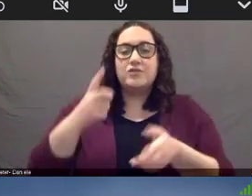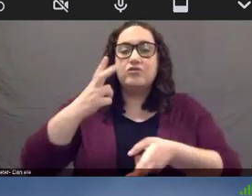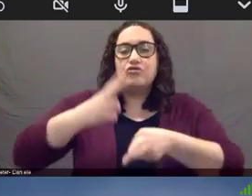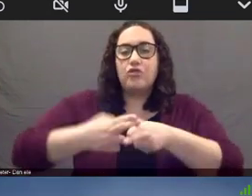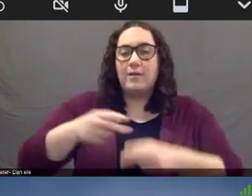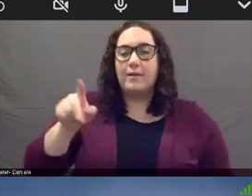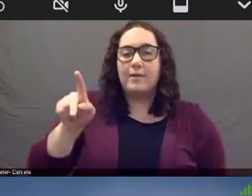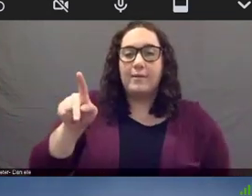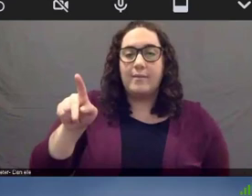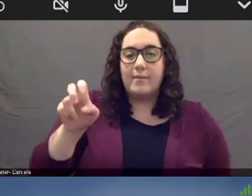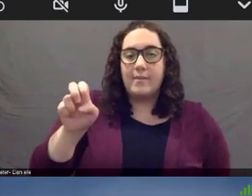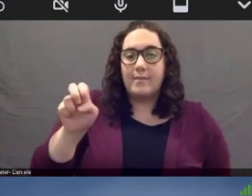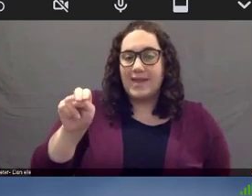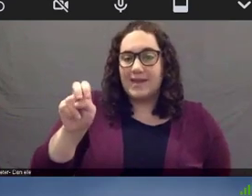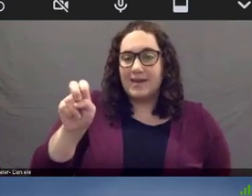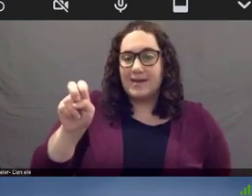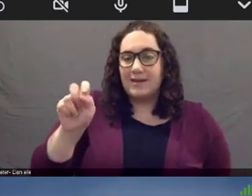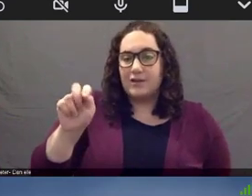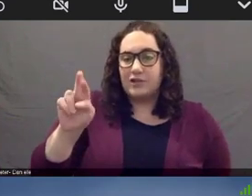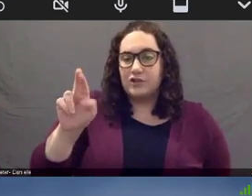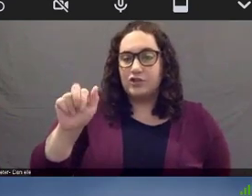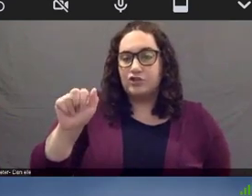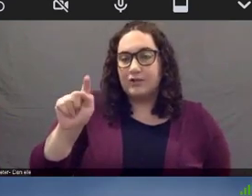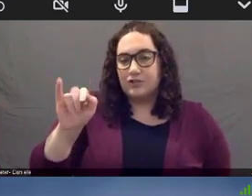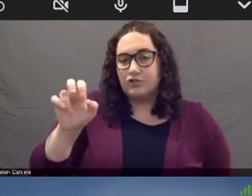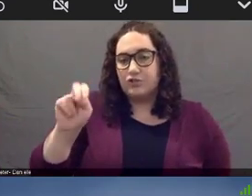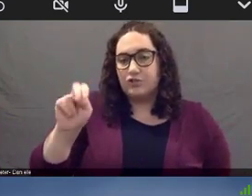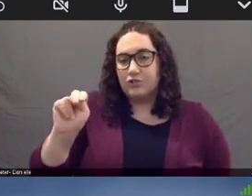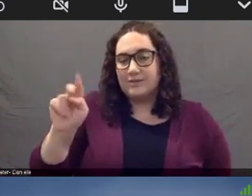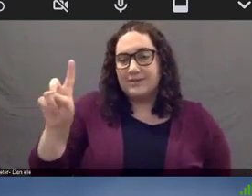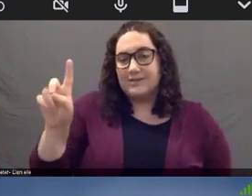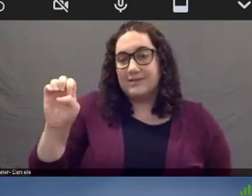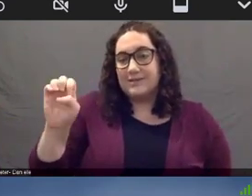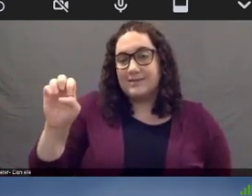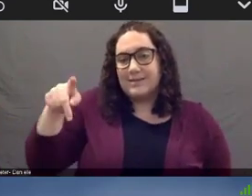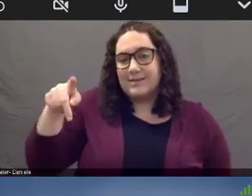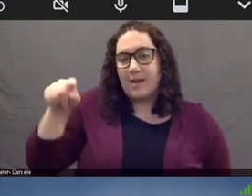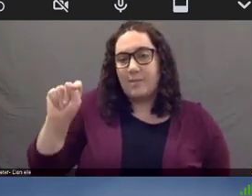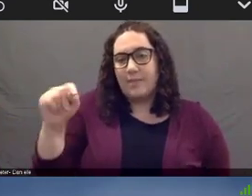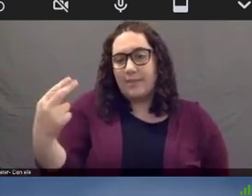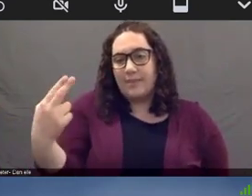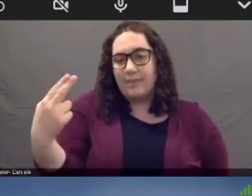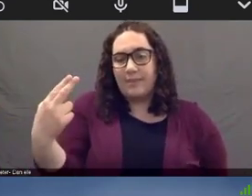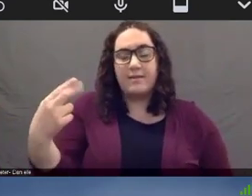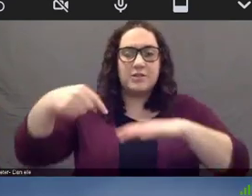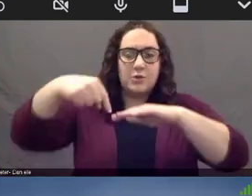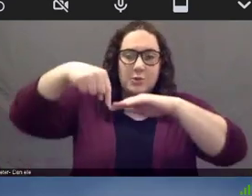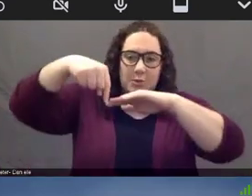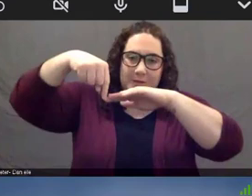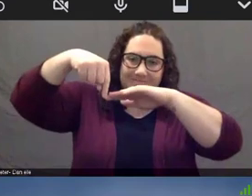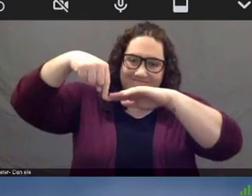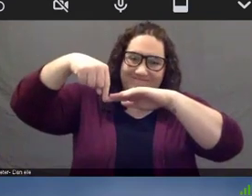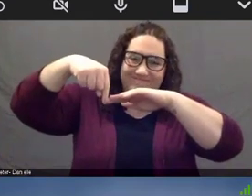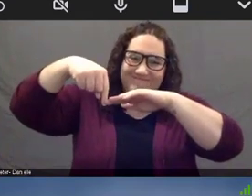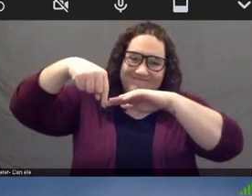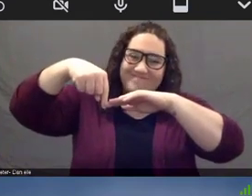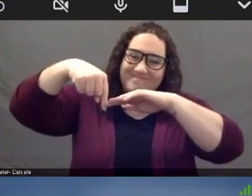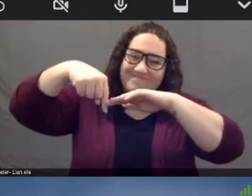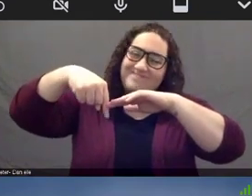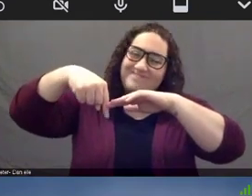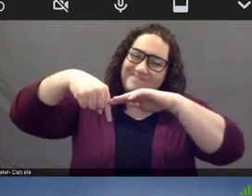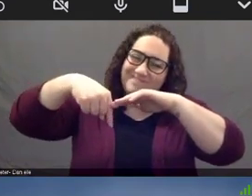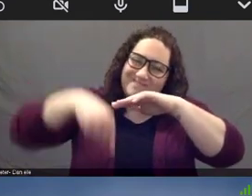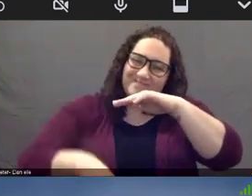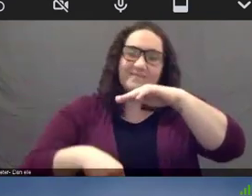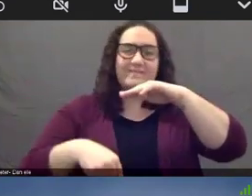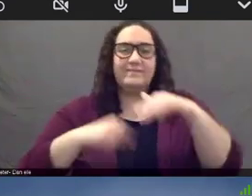this, right? So we talked about sort of systematically solving these transient problems. So the first thing that we ask ourselves